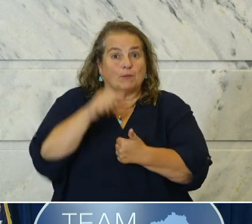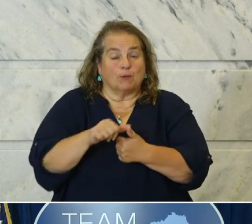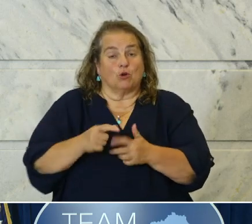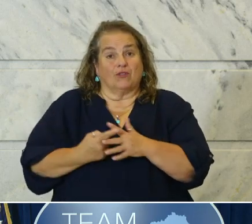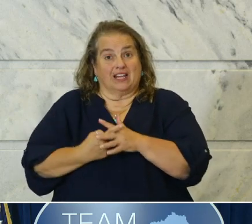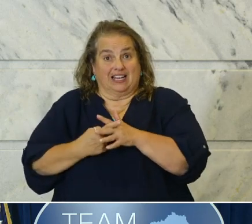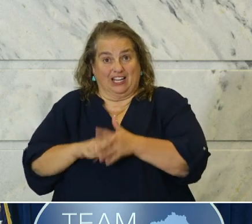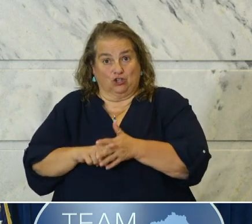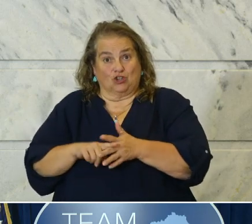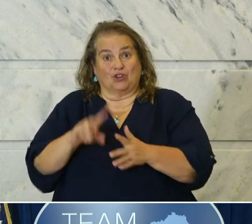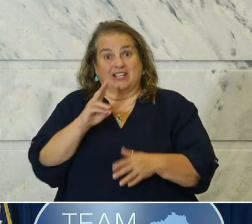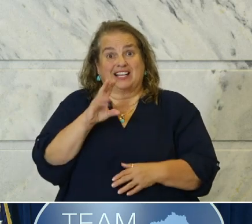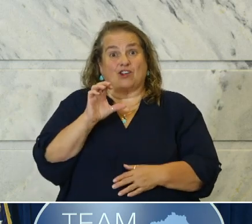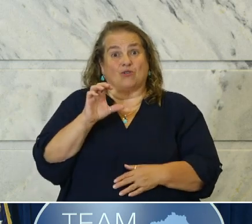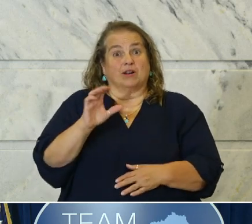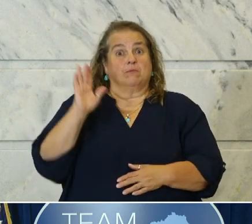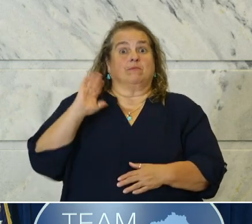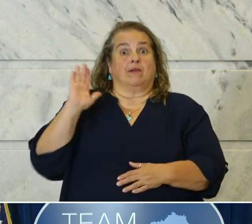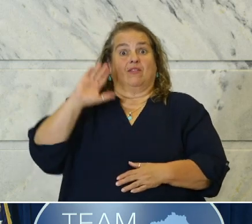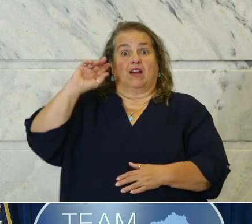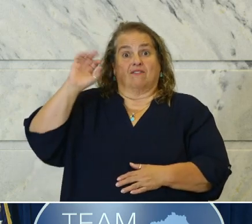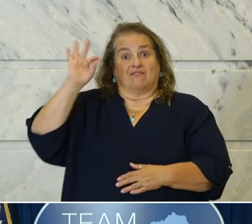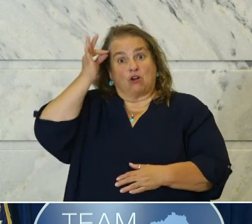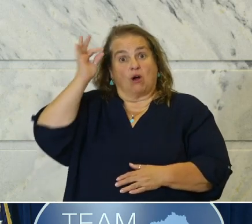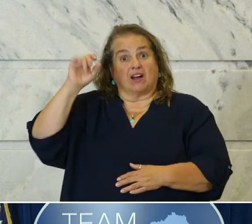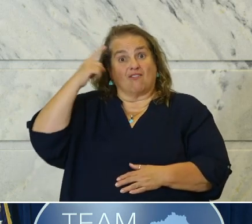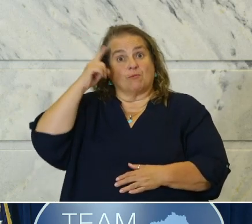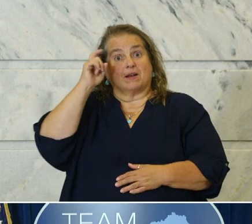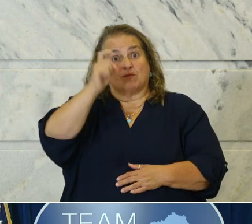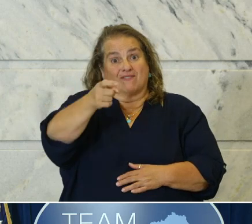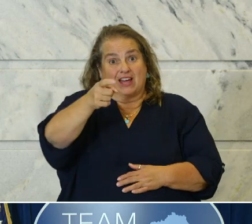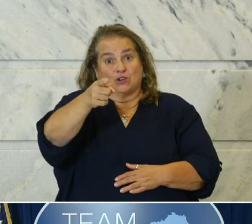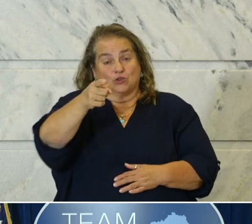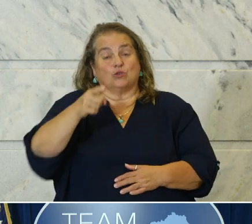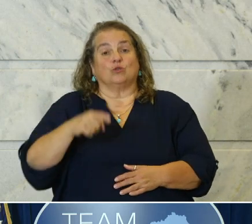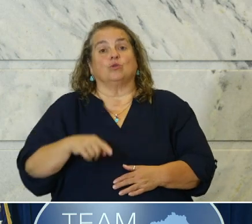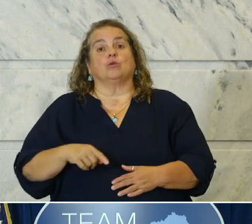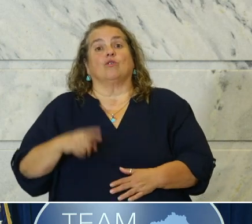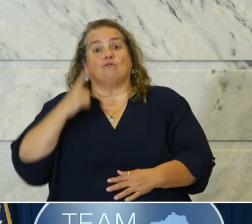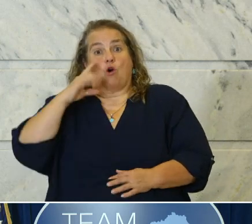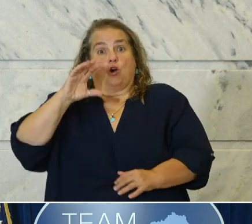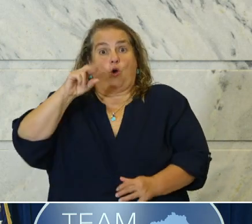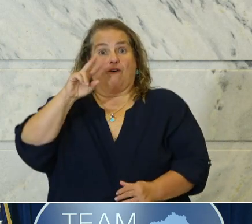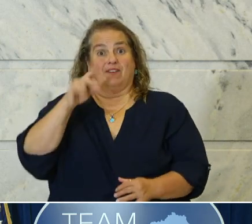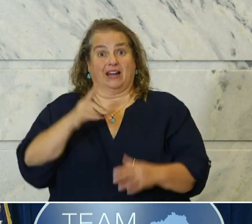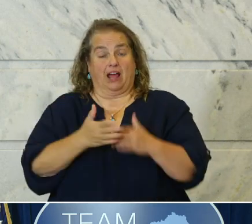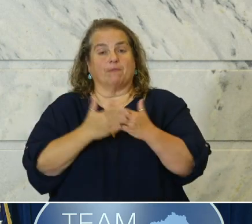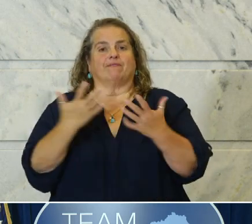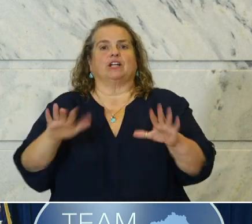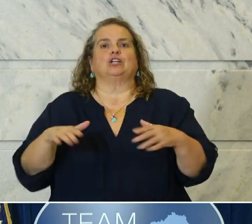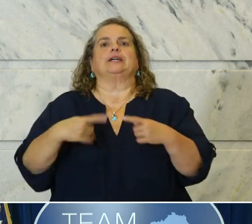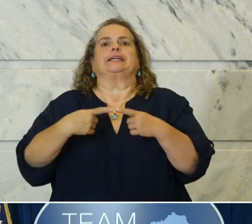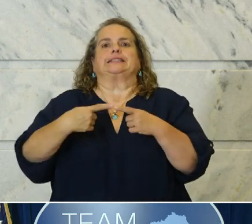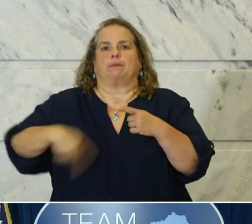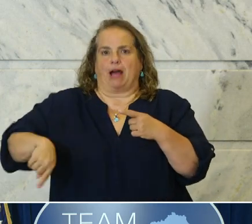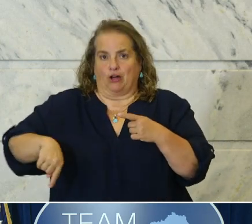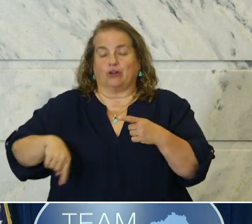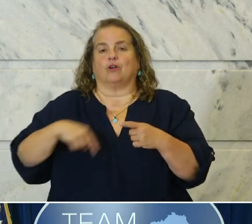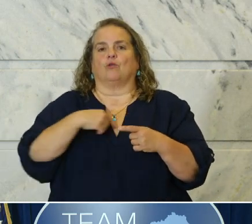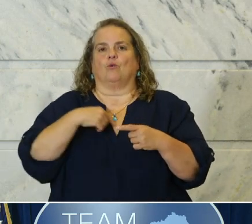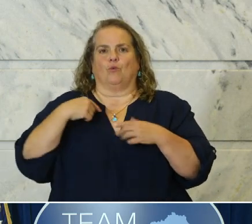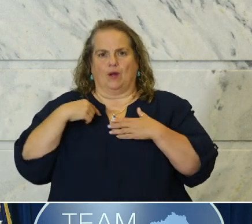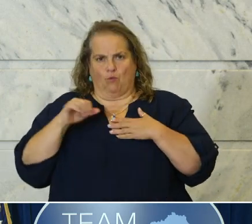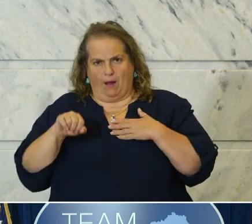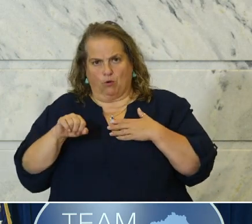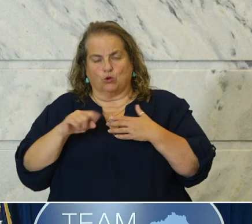initial $600 that the federal government had provided for COVID help had expired. We were then